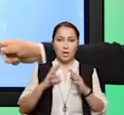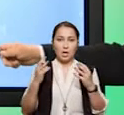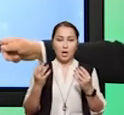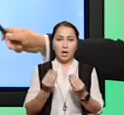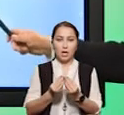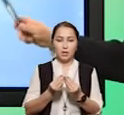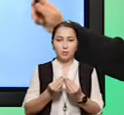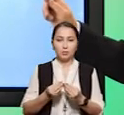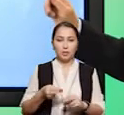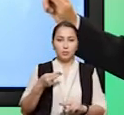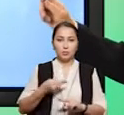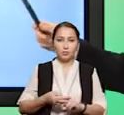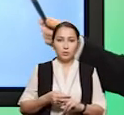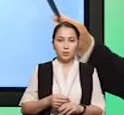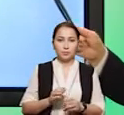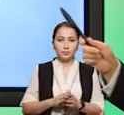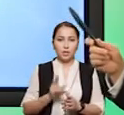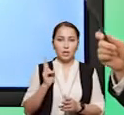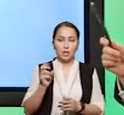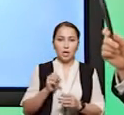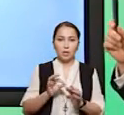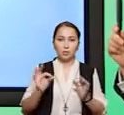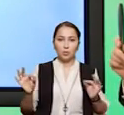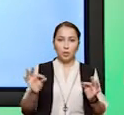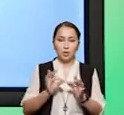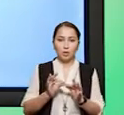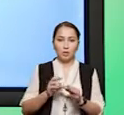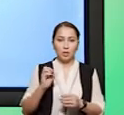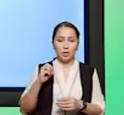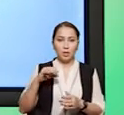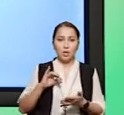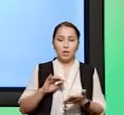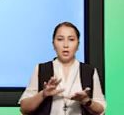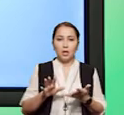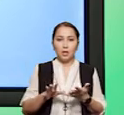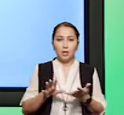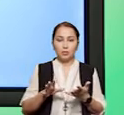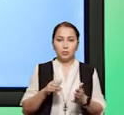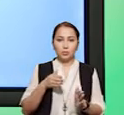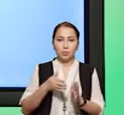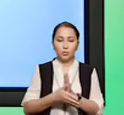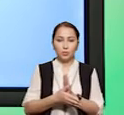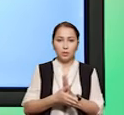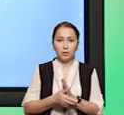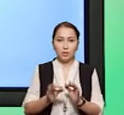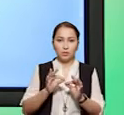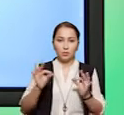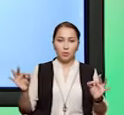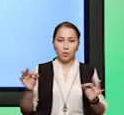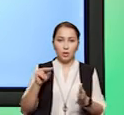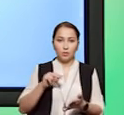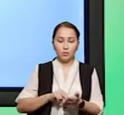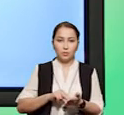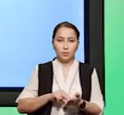Aylanish o'qi bilan ustma-ust tushgan K tolani, ya'ni elektr toki o'tadigan tolani o'rnatdi. Bu